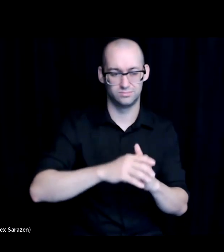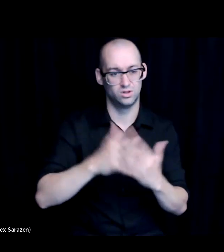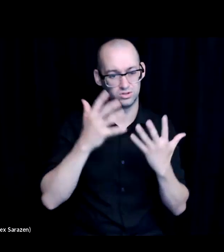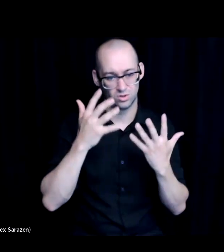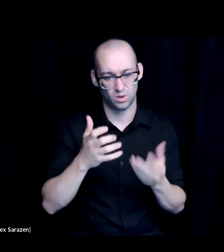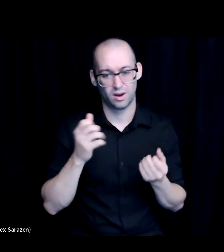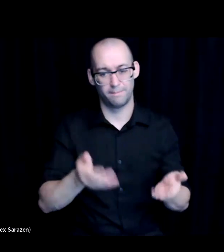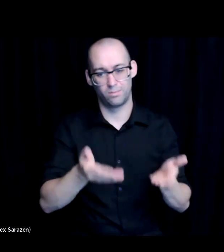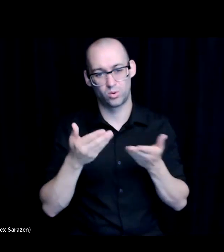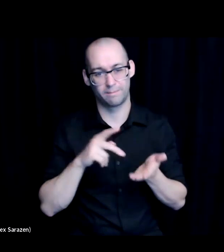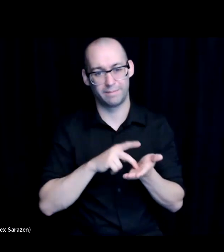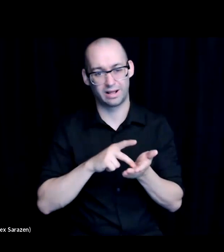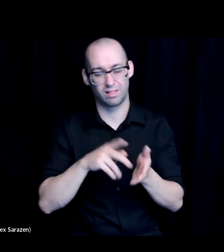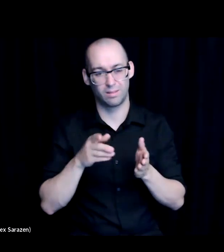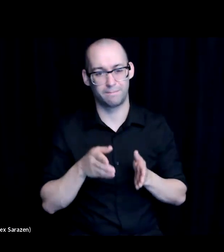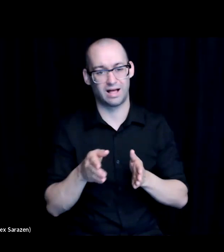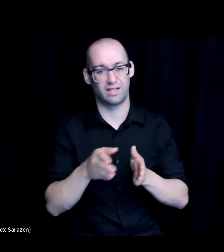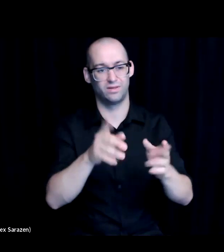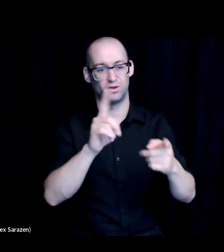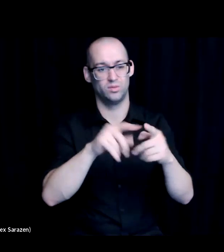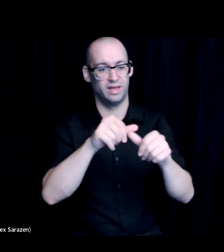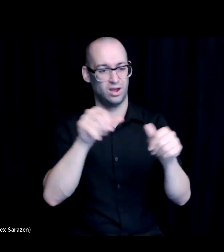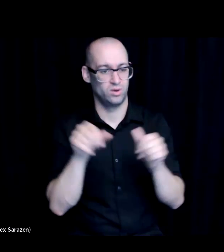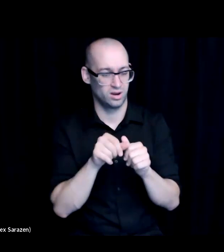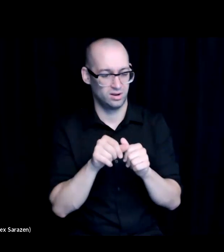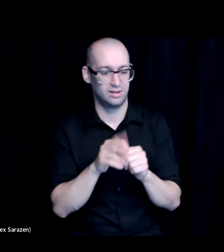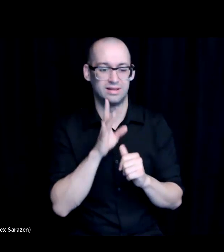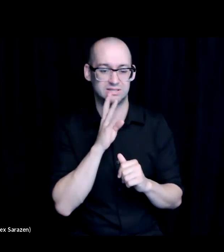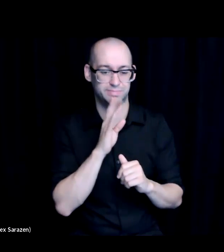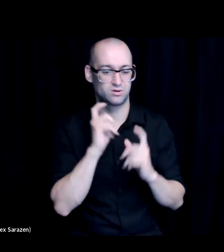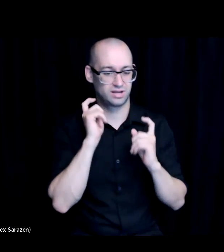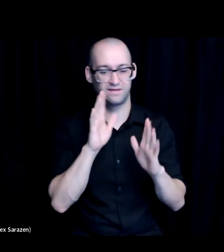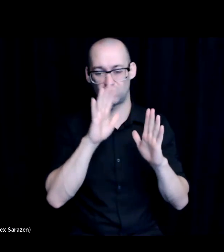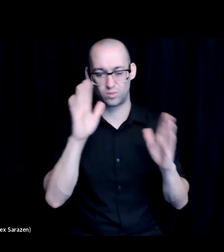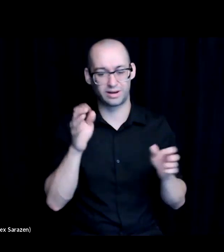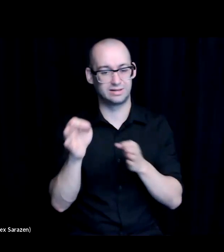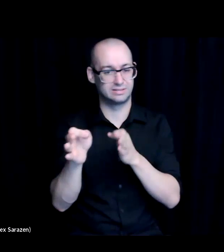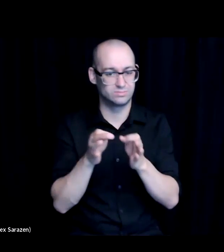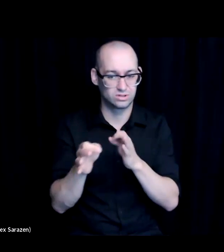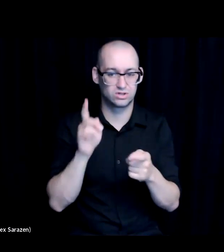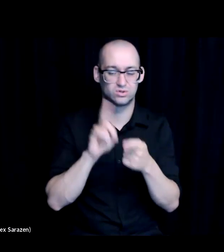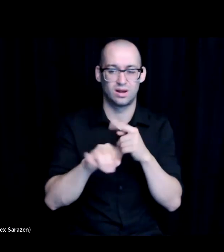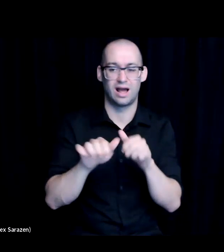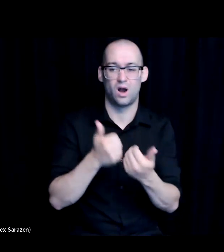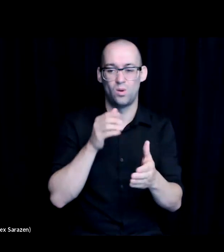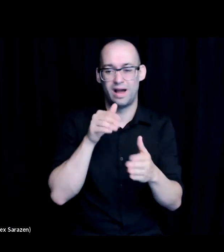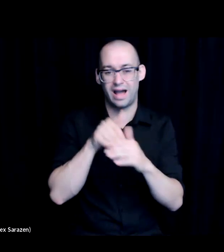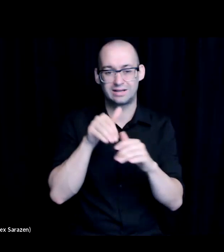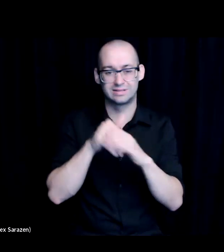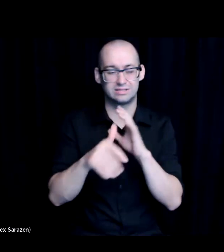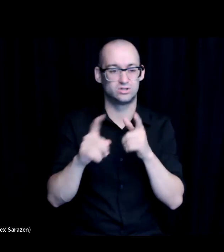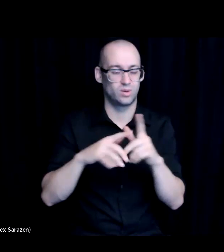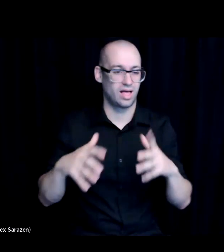area. The previous speakers gave great descriptions about how access to healthcare